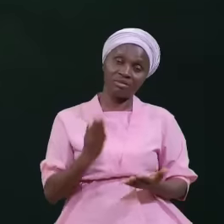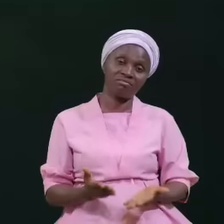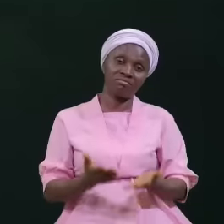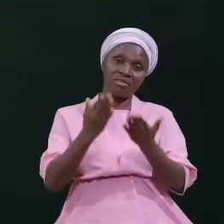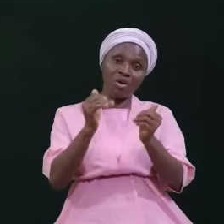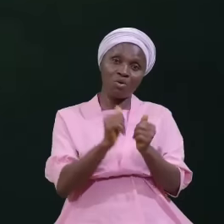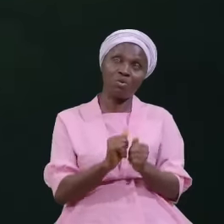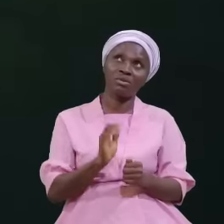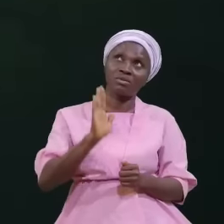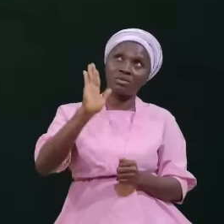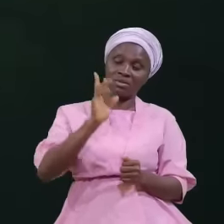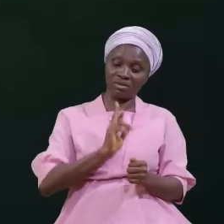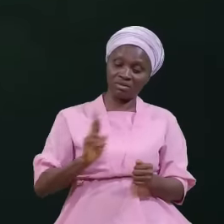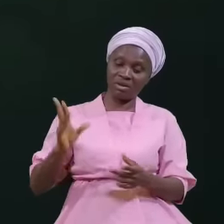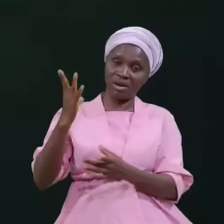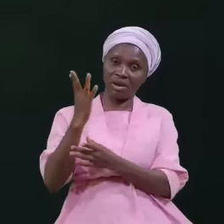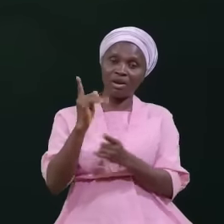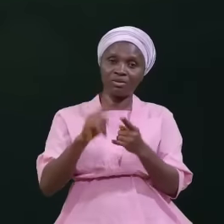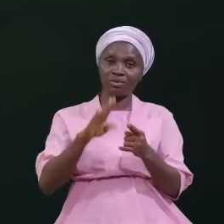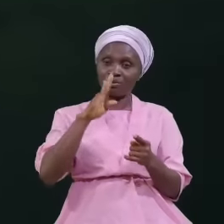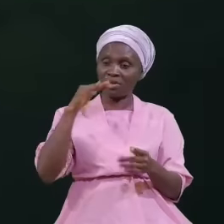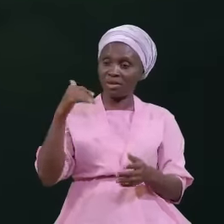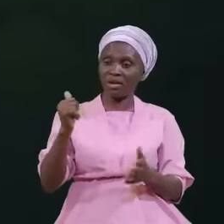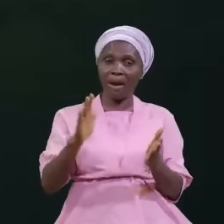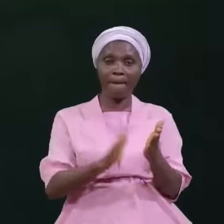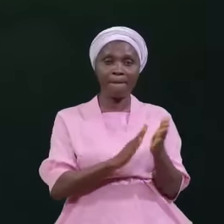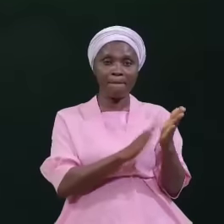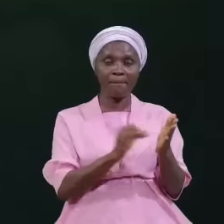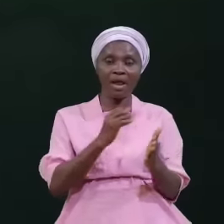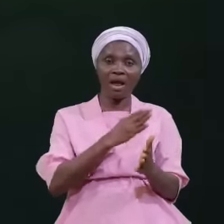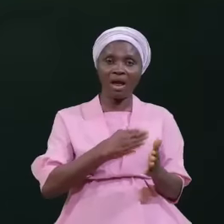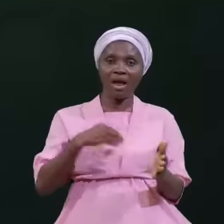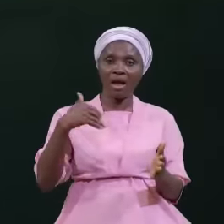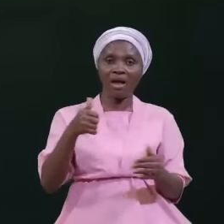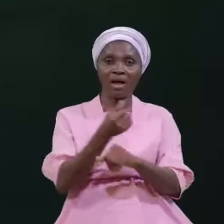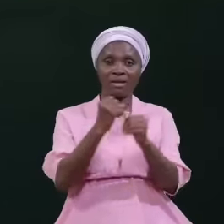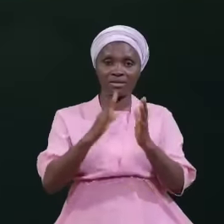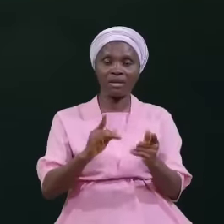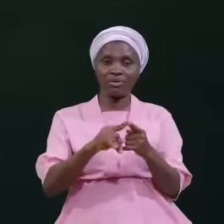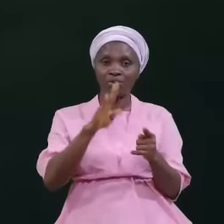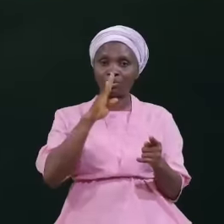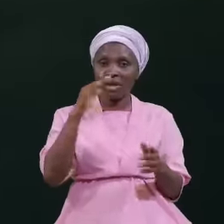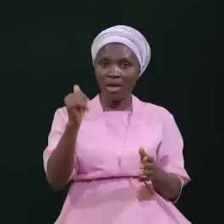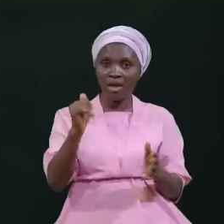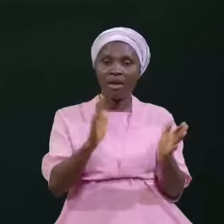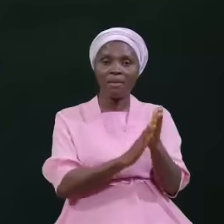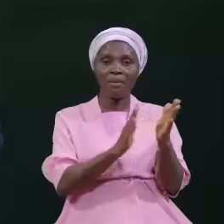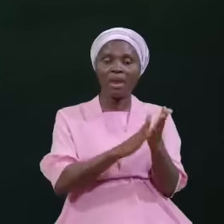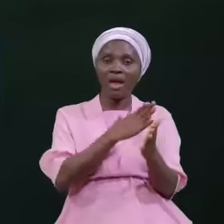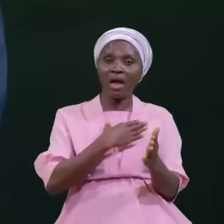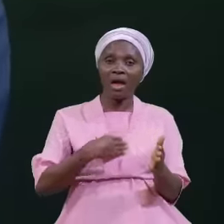be a prince and a savior. To be a prince and a savior, for to